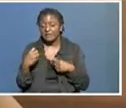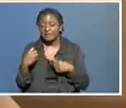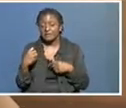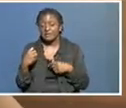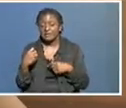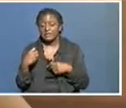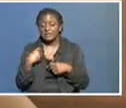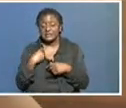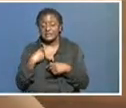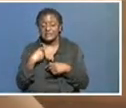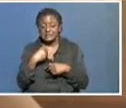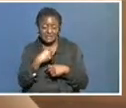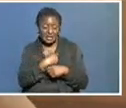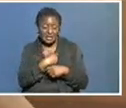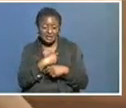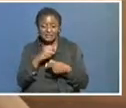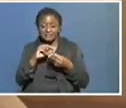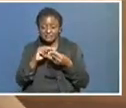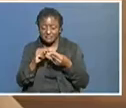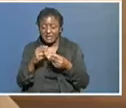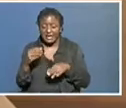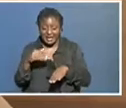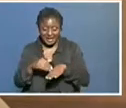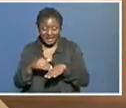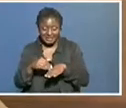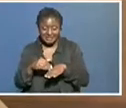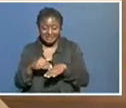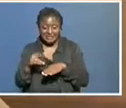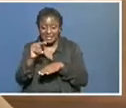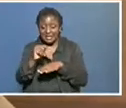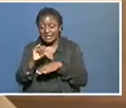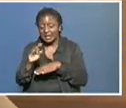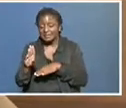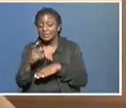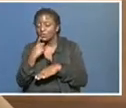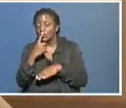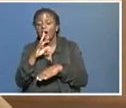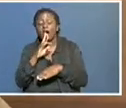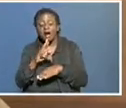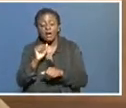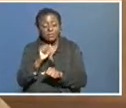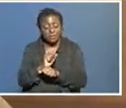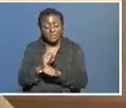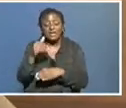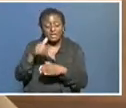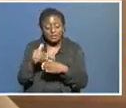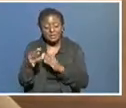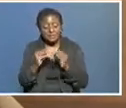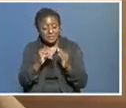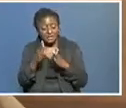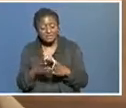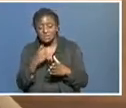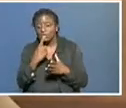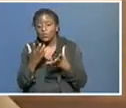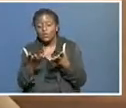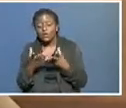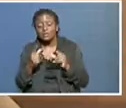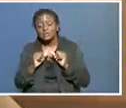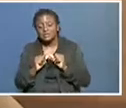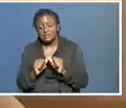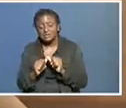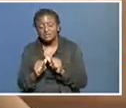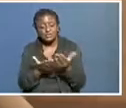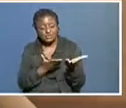an employee complement at National Insurance, including the managers, who are productive and who would want to continue to service